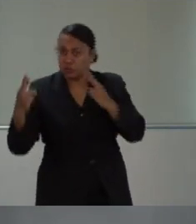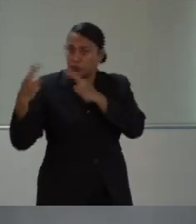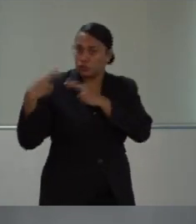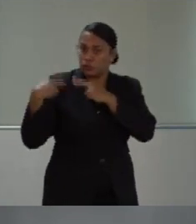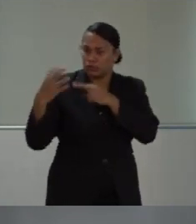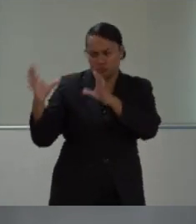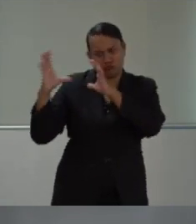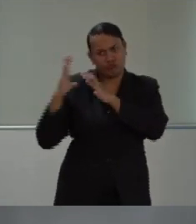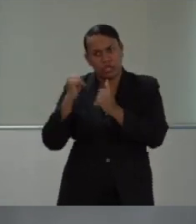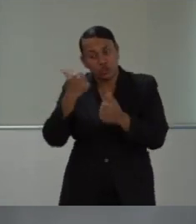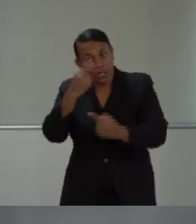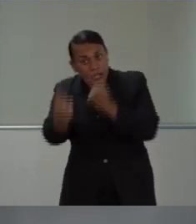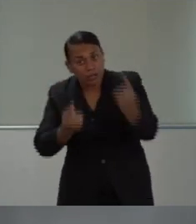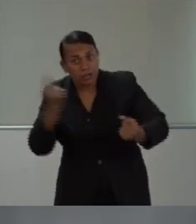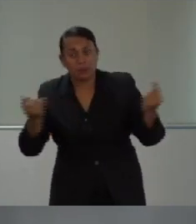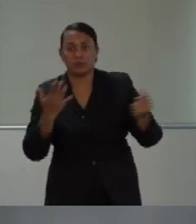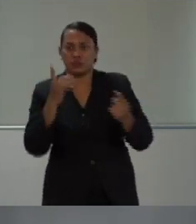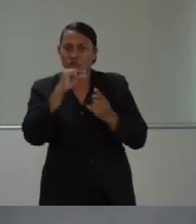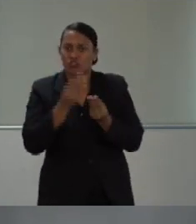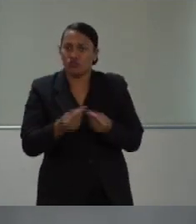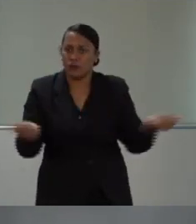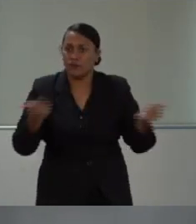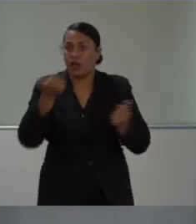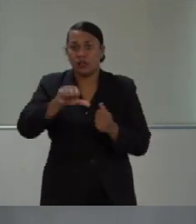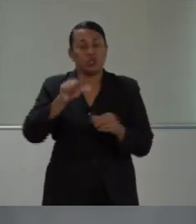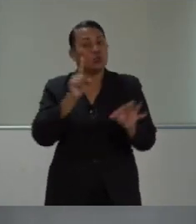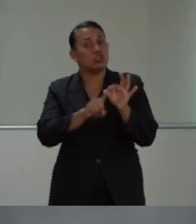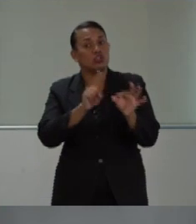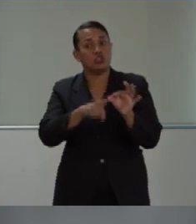dealing with it. Do you have any questions?